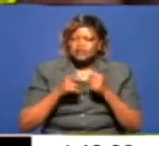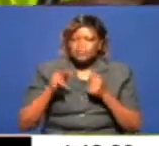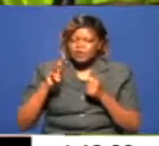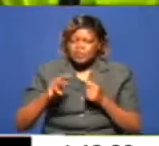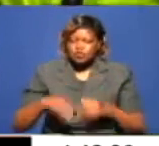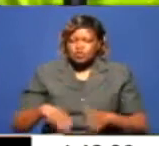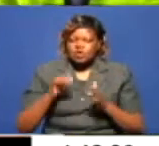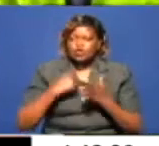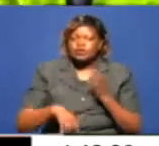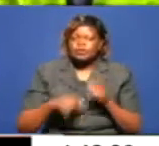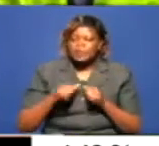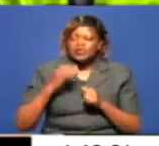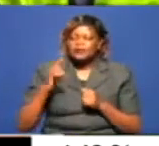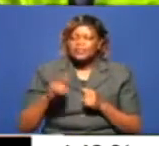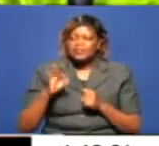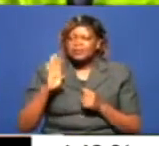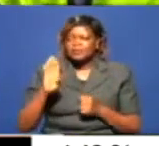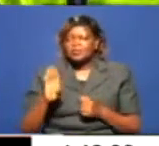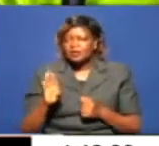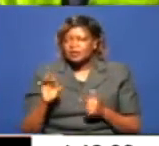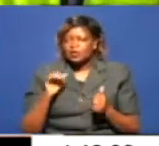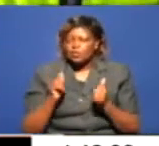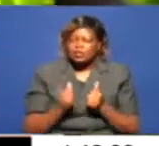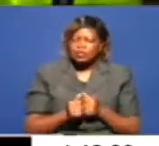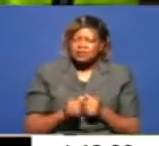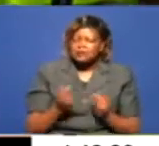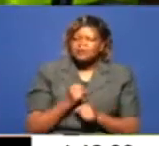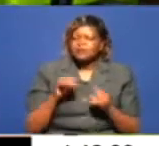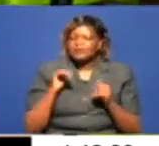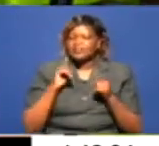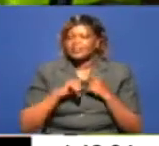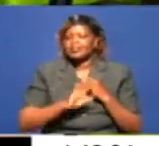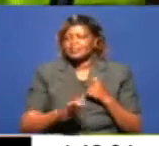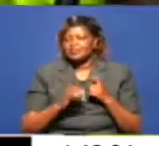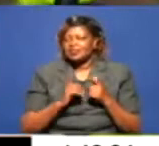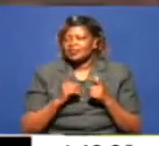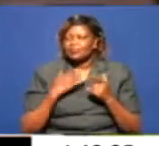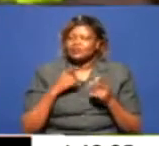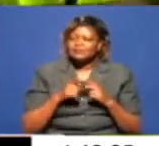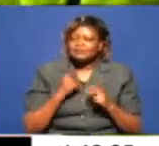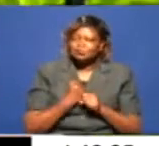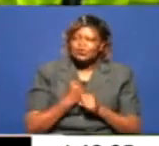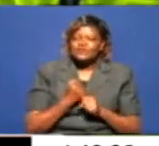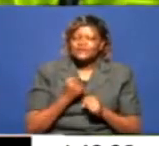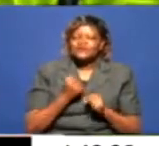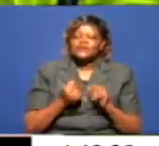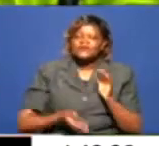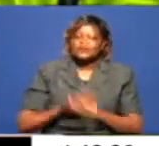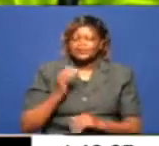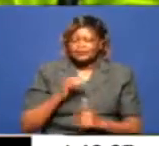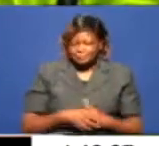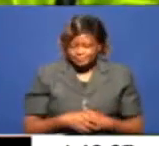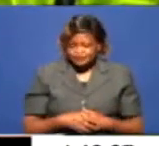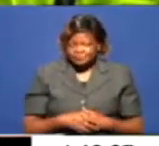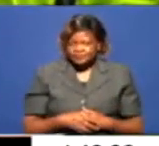cost about 3.3 billion shillings. We really can't wait until then. We want to start doing it on a stage improvement basis